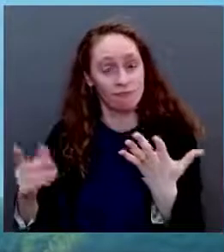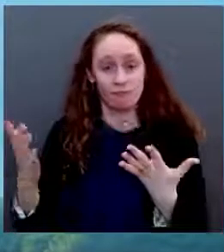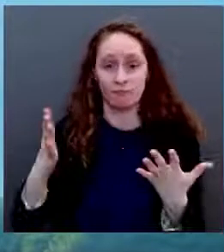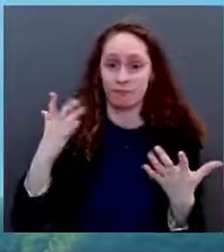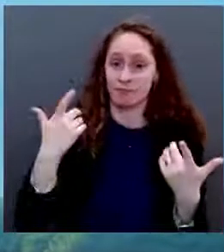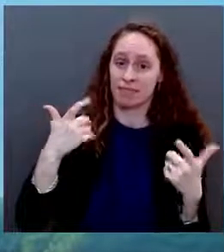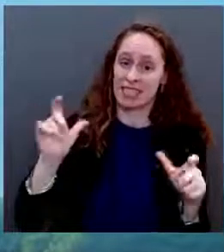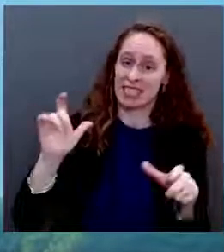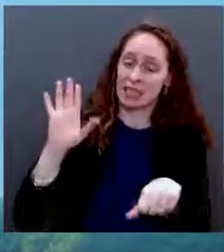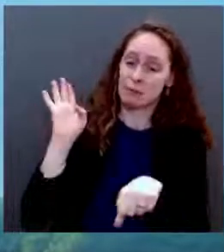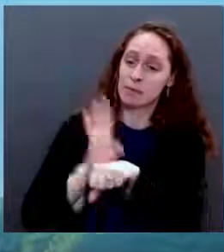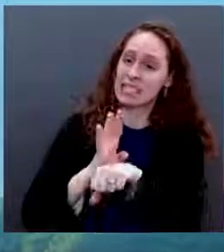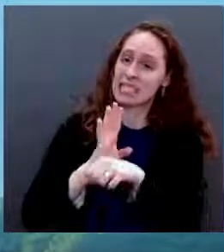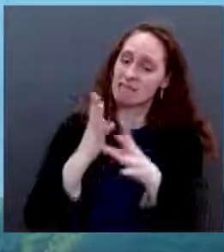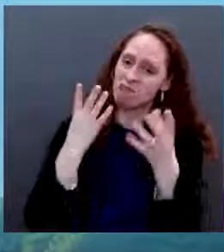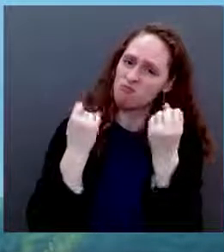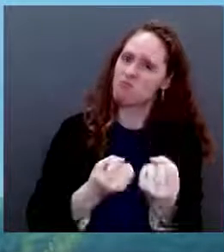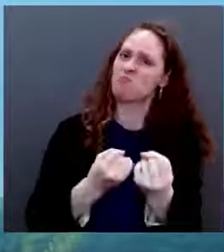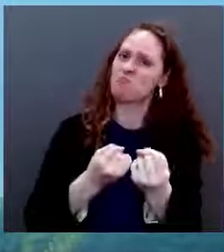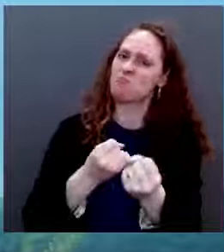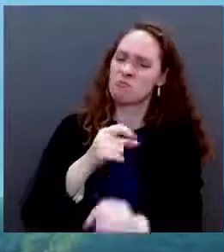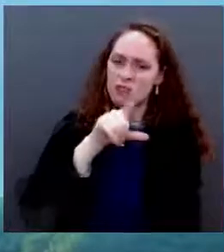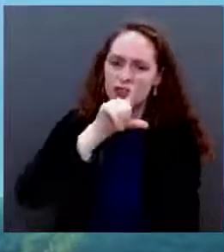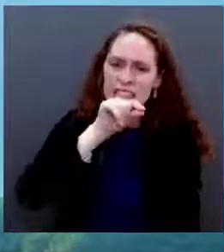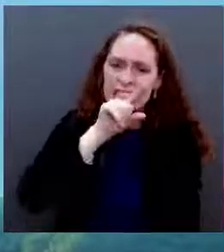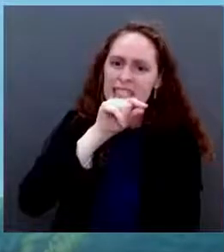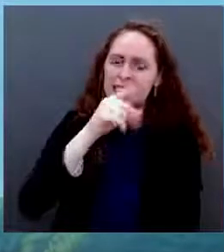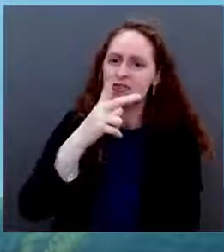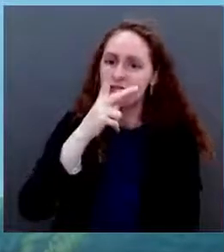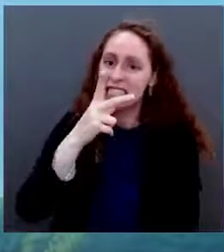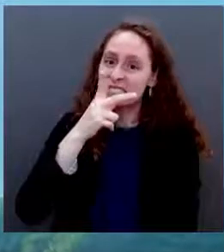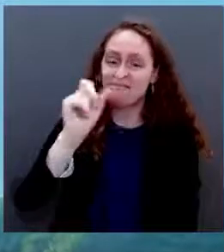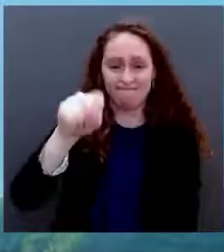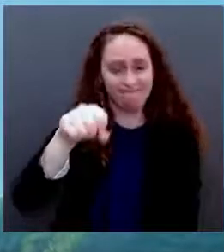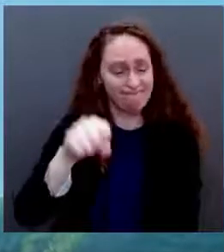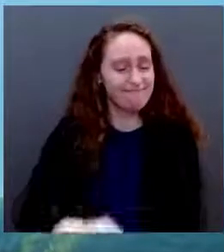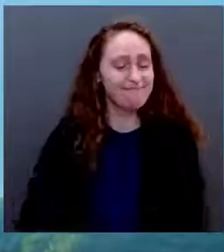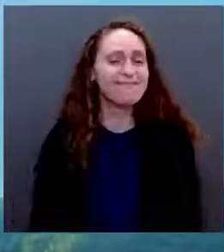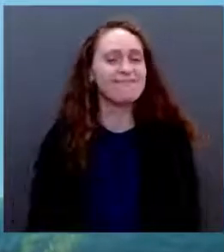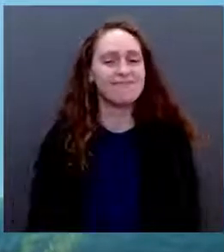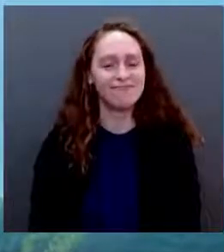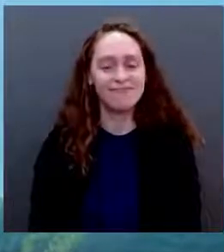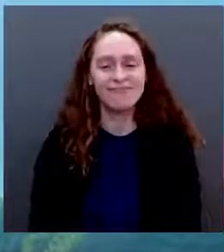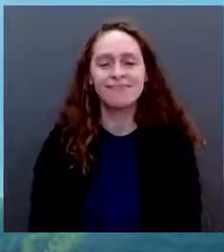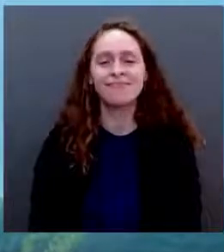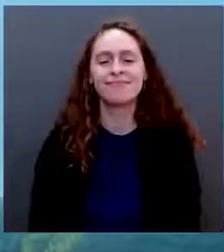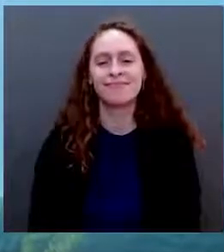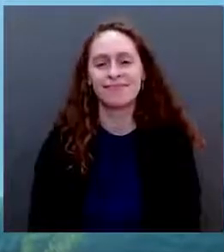going to move to the next set, but we're going to pause for a moment and for the press to